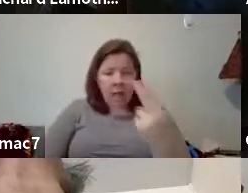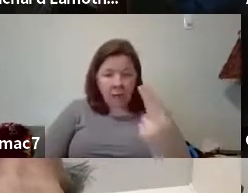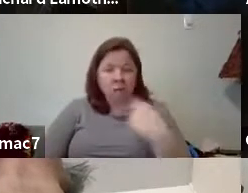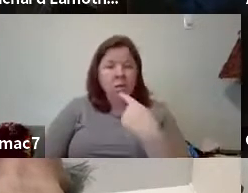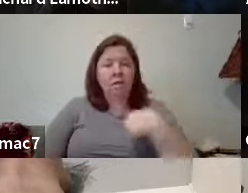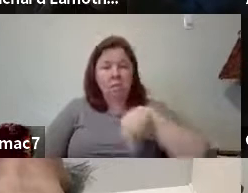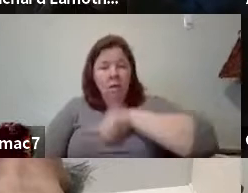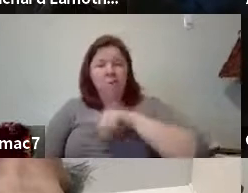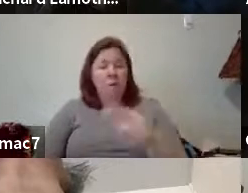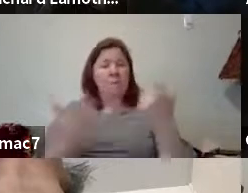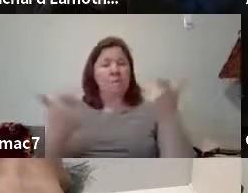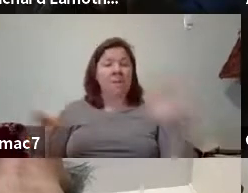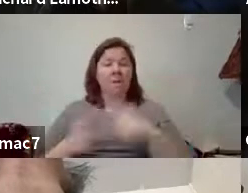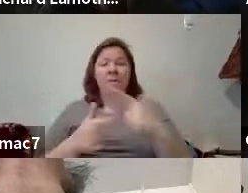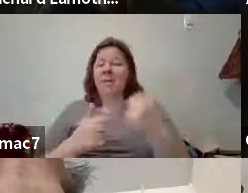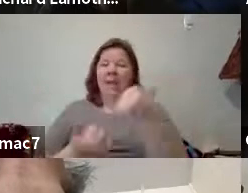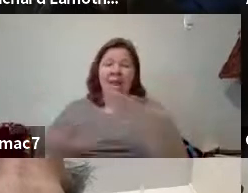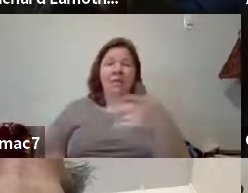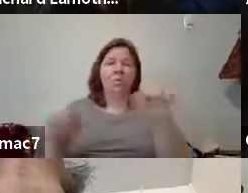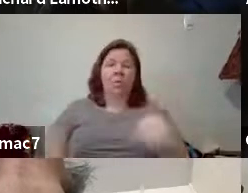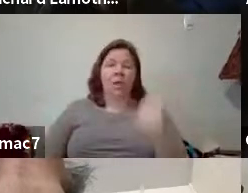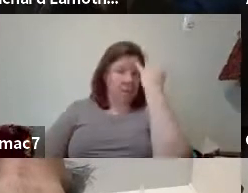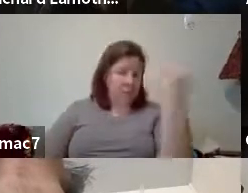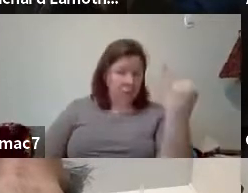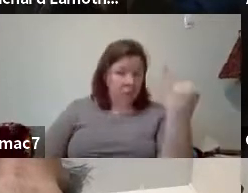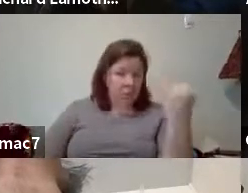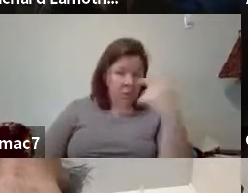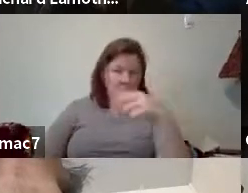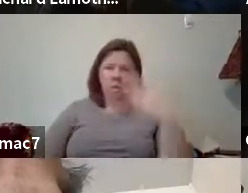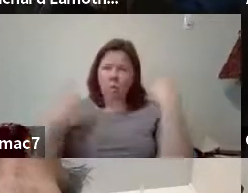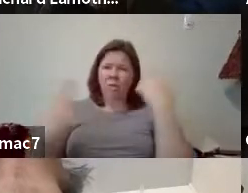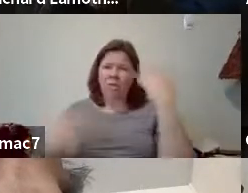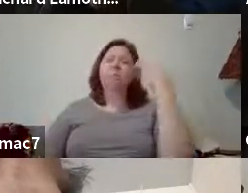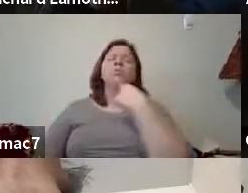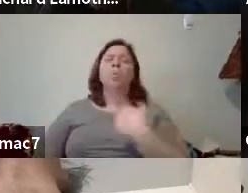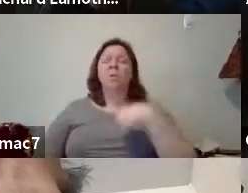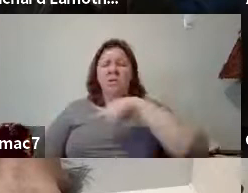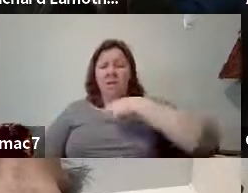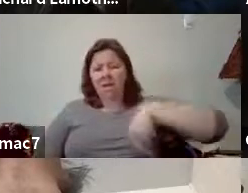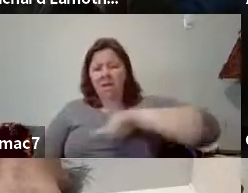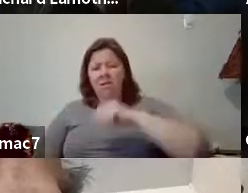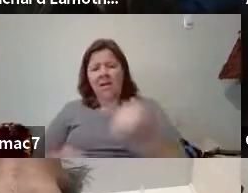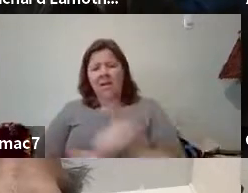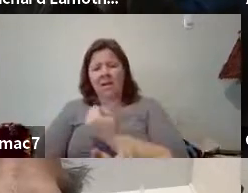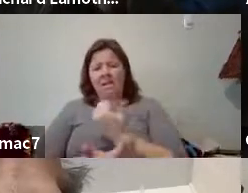are bigger than anything you can imagine. And the reason is because he hadn't told us everything. Your mind can only